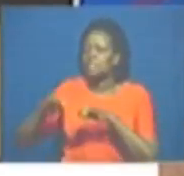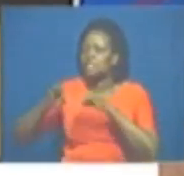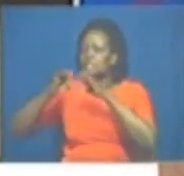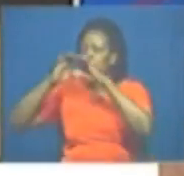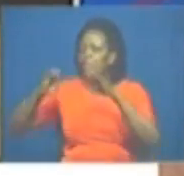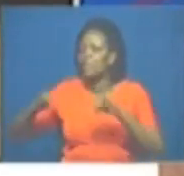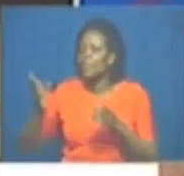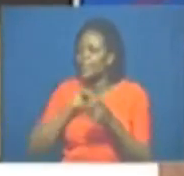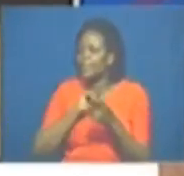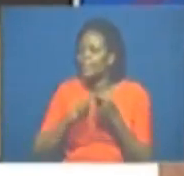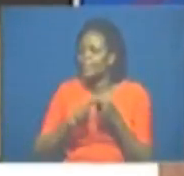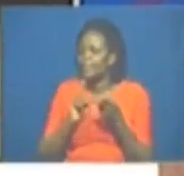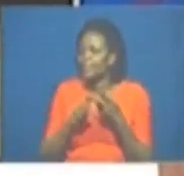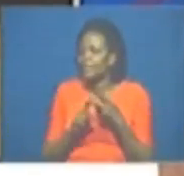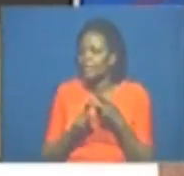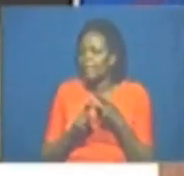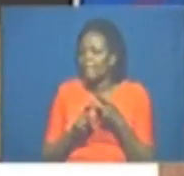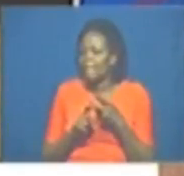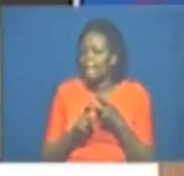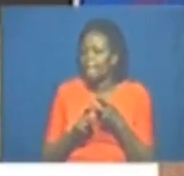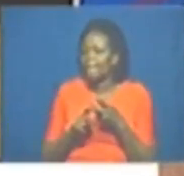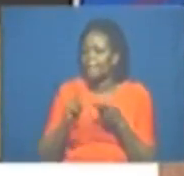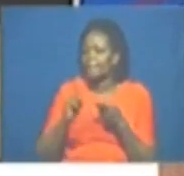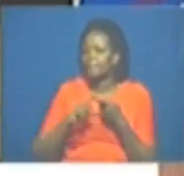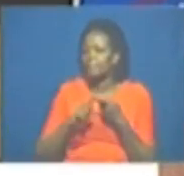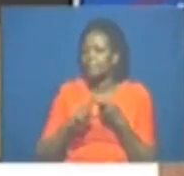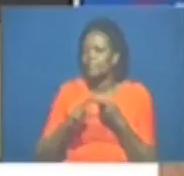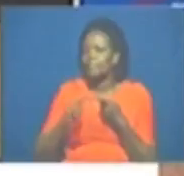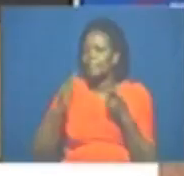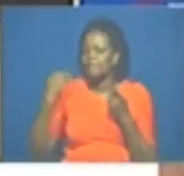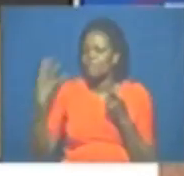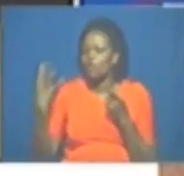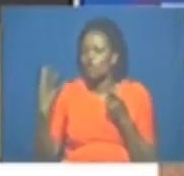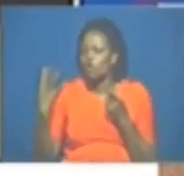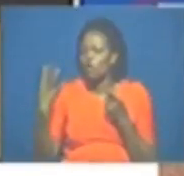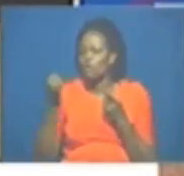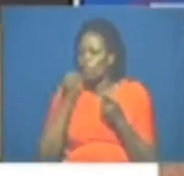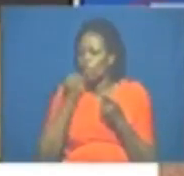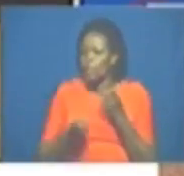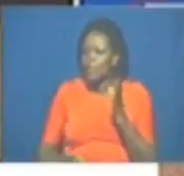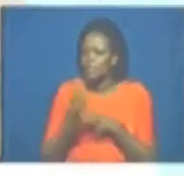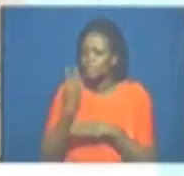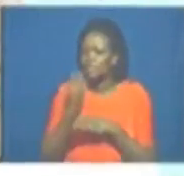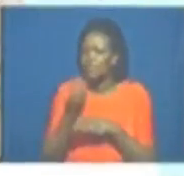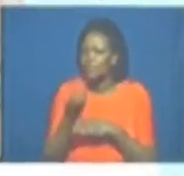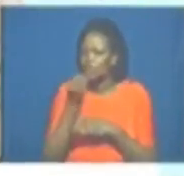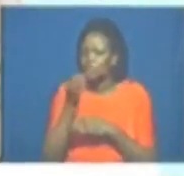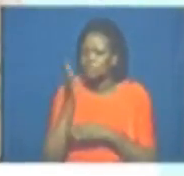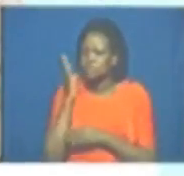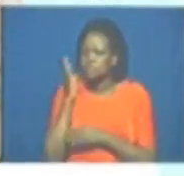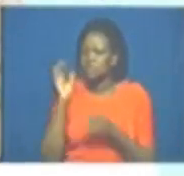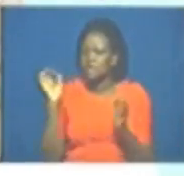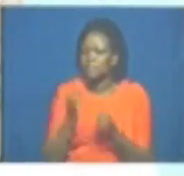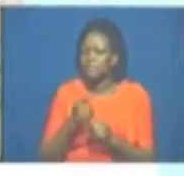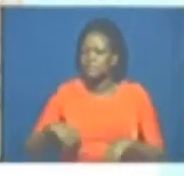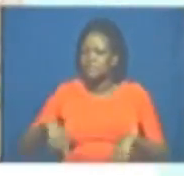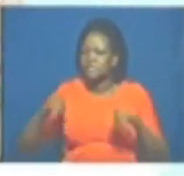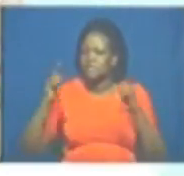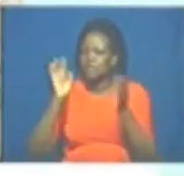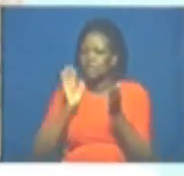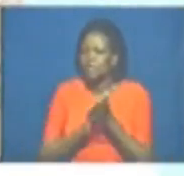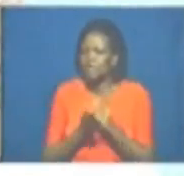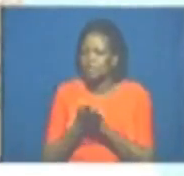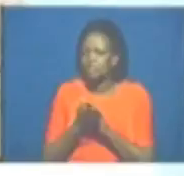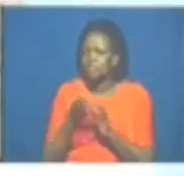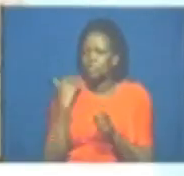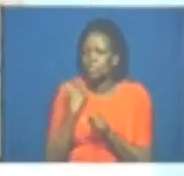and that is one of the Big Four, food production, food security. So you cannot succeed without